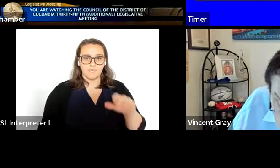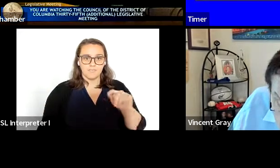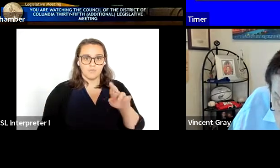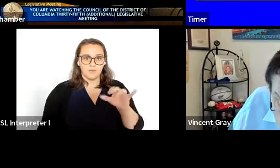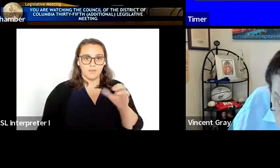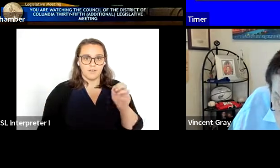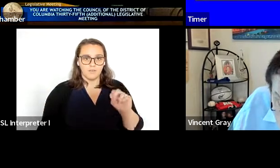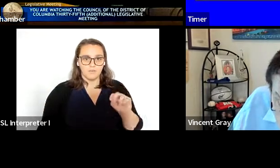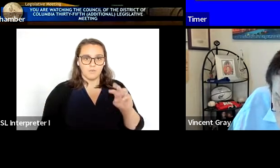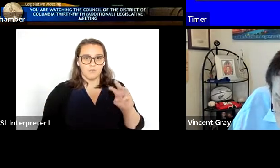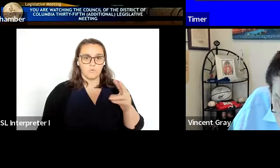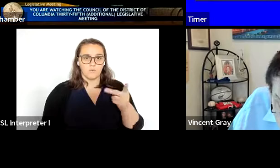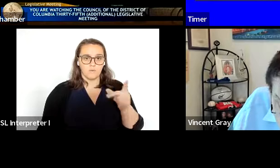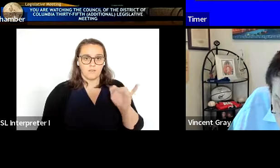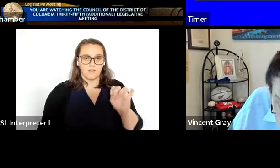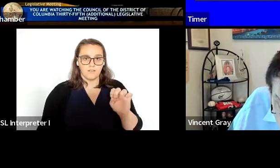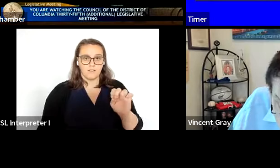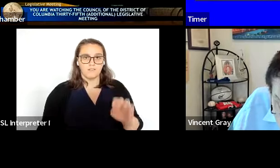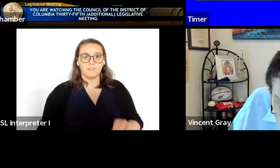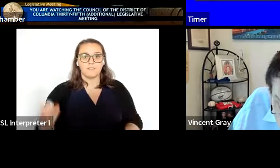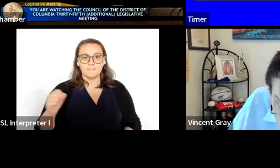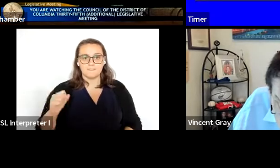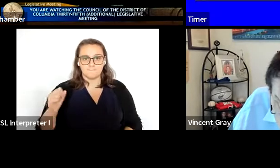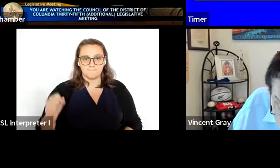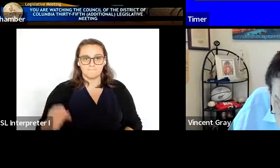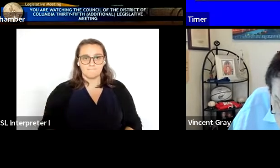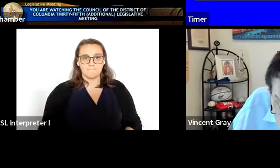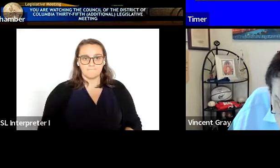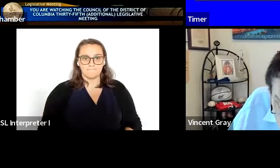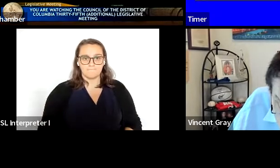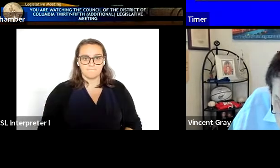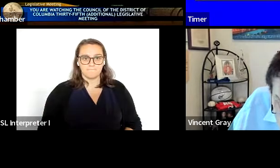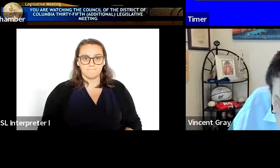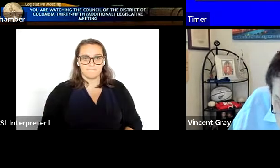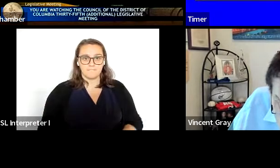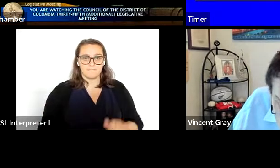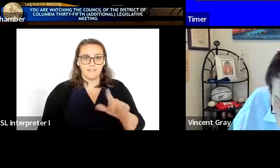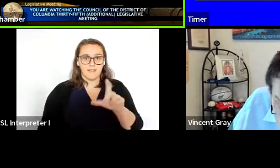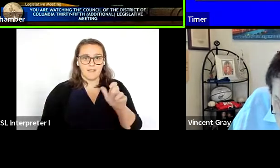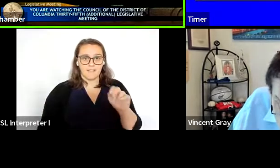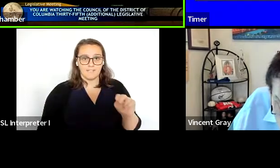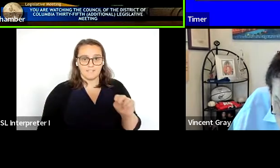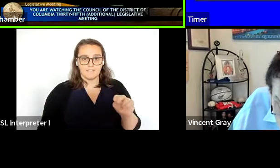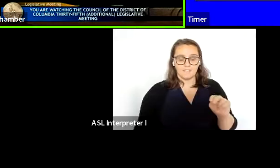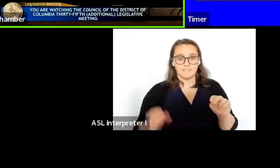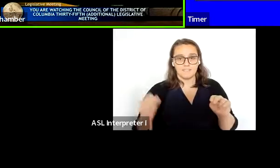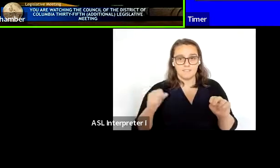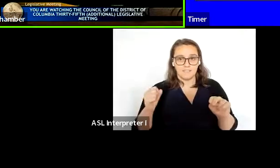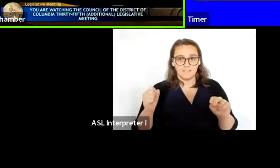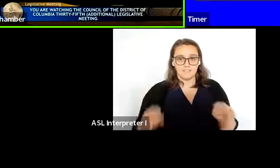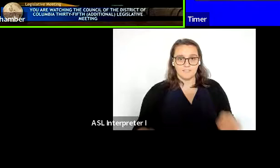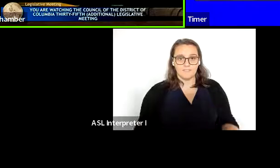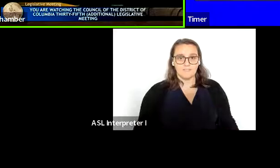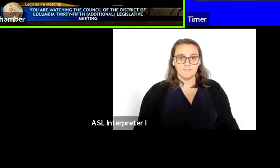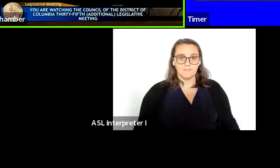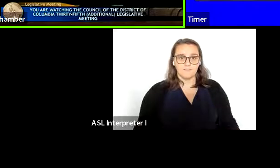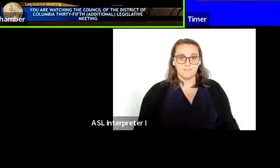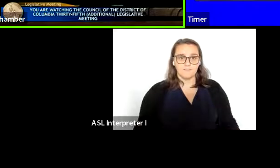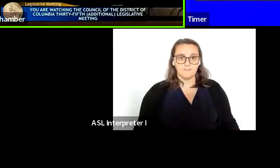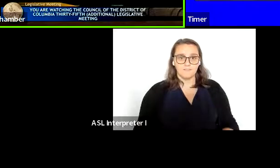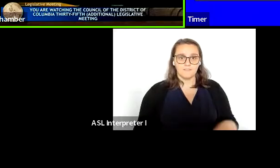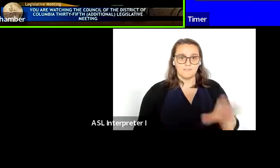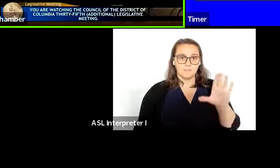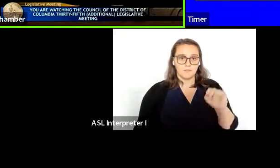White, Yes. Councilmember Tran White votes yes. Councilmember Allen, Yes. Councilmember Allen votes yes. Councilmember